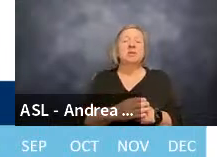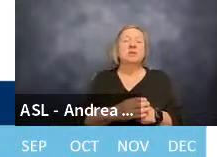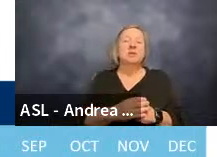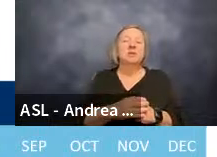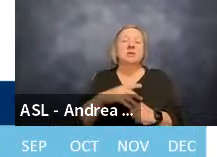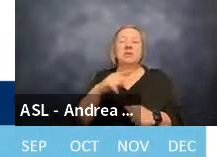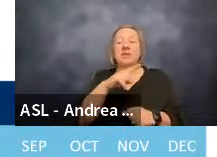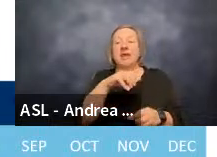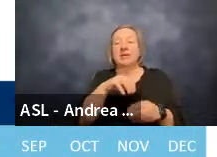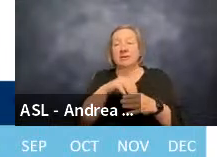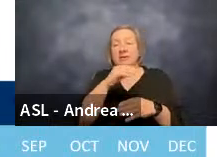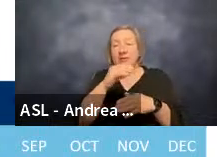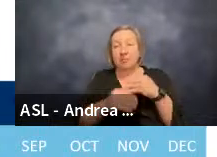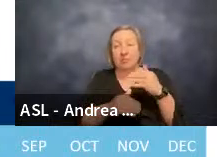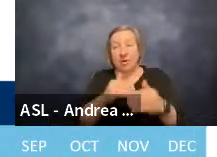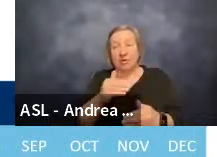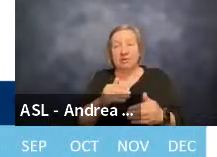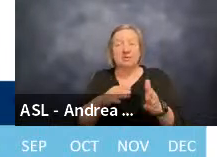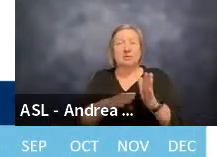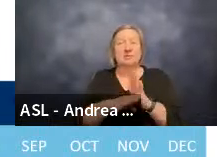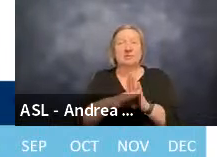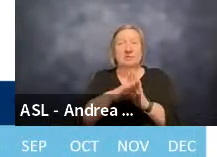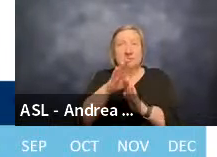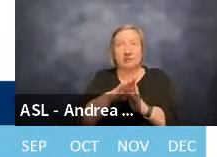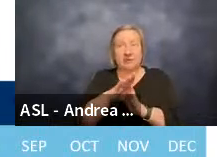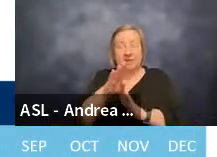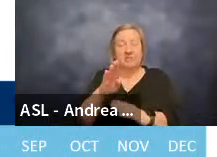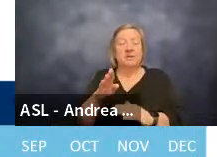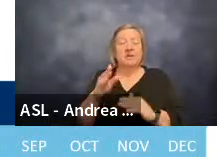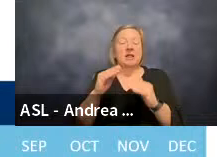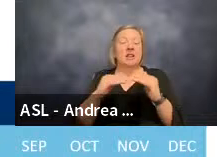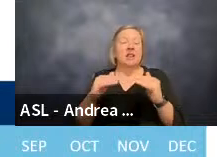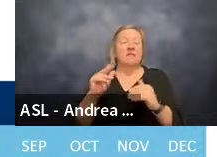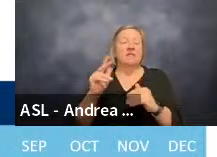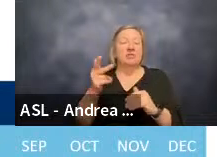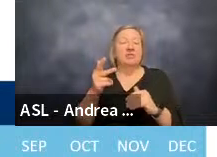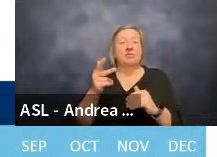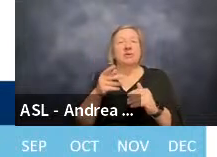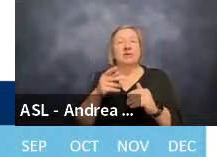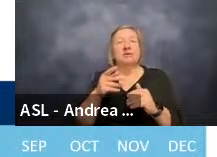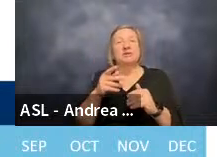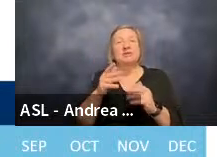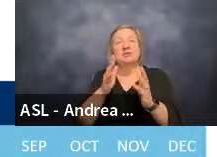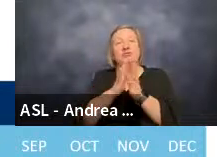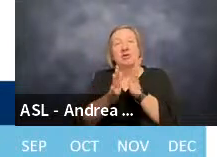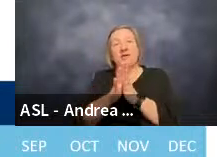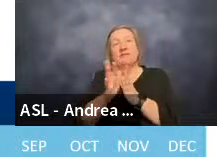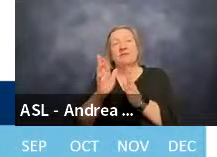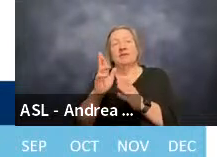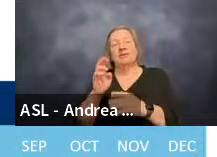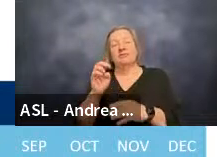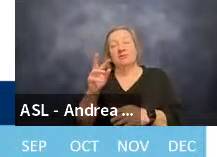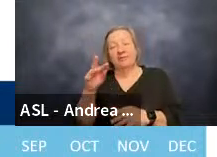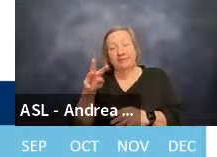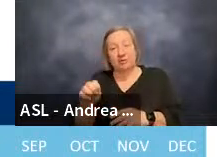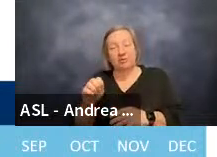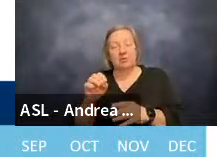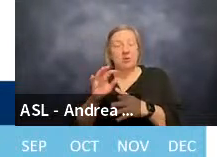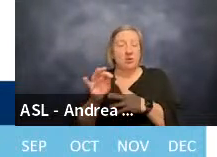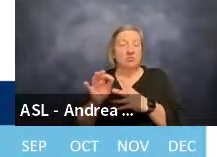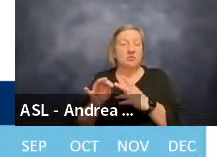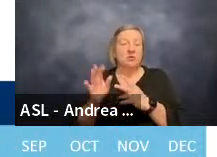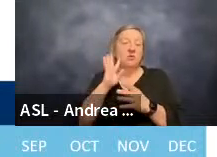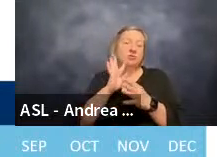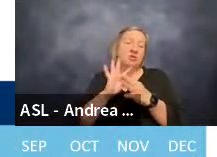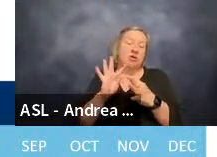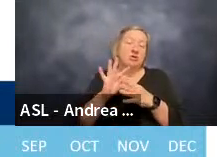in the process of developing the level 3 traffic and revenue scenario options. And we're going to talk about that in just a minute,